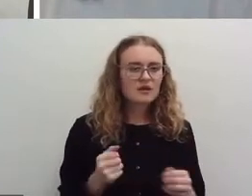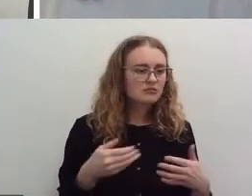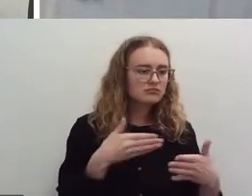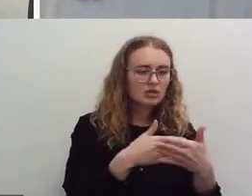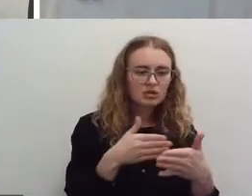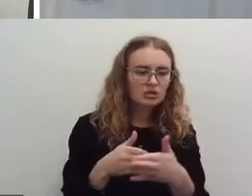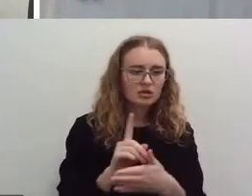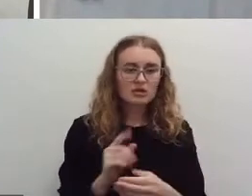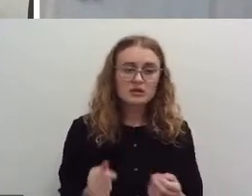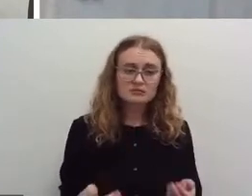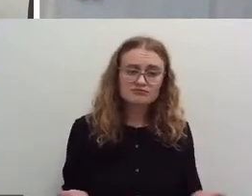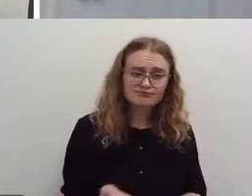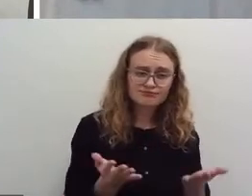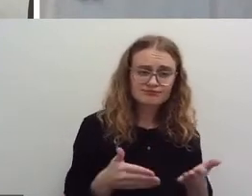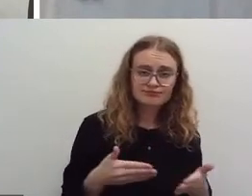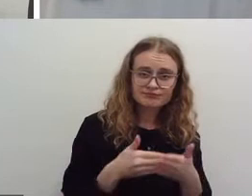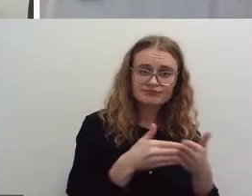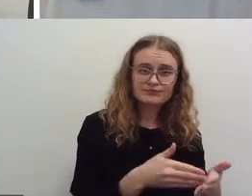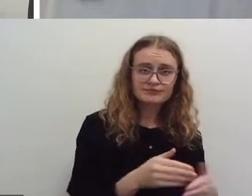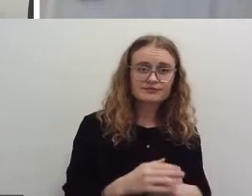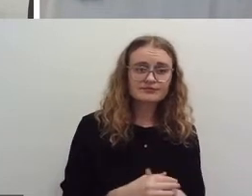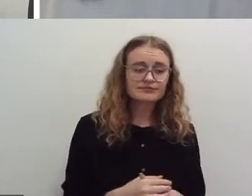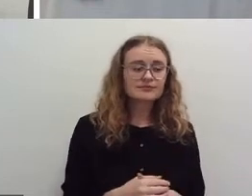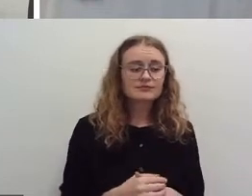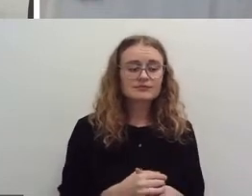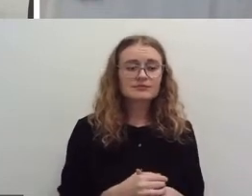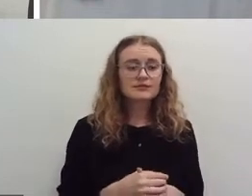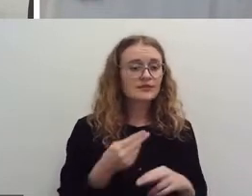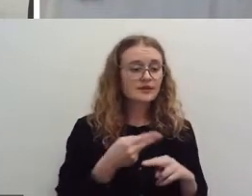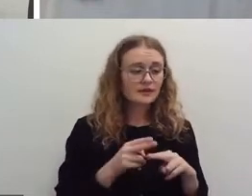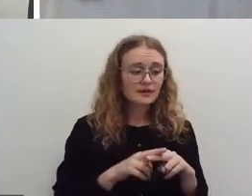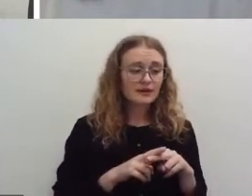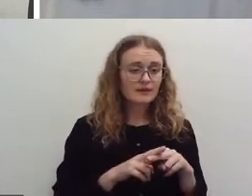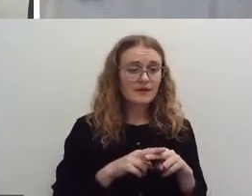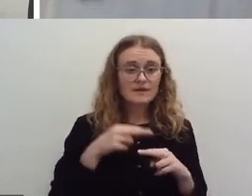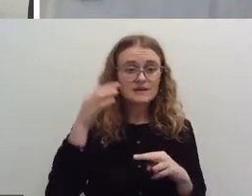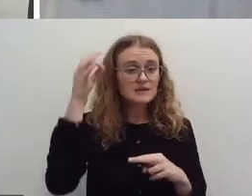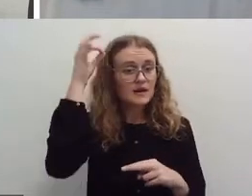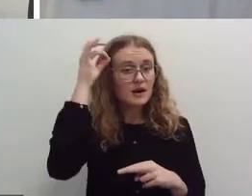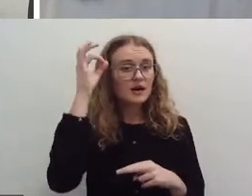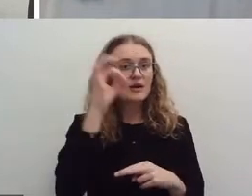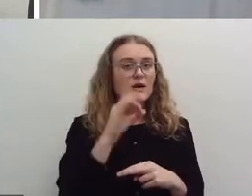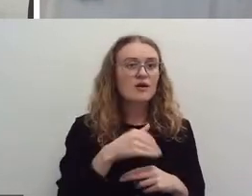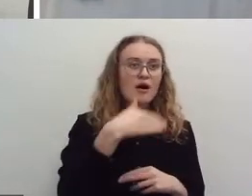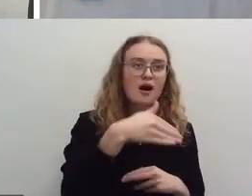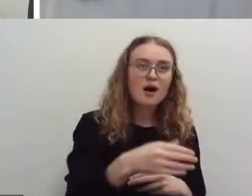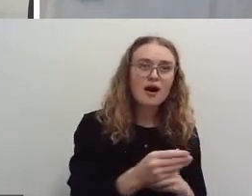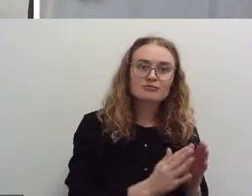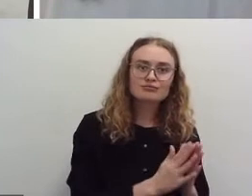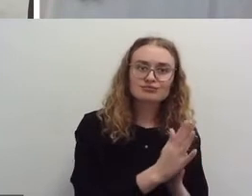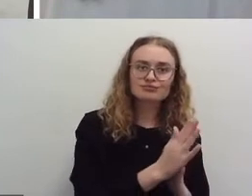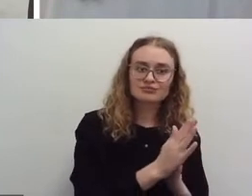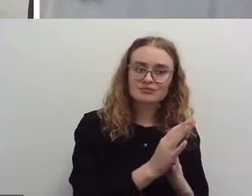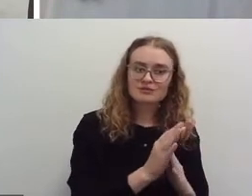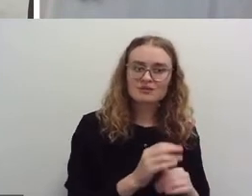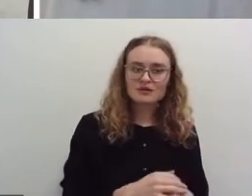important, because really dreams are our future, and if young people don't have their dreams, then they don't have their future, and